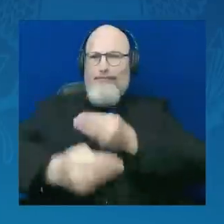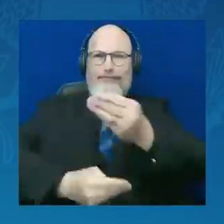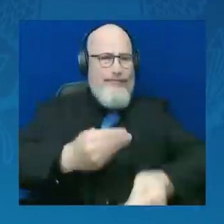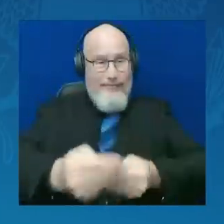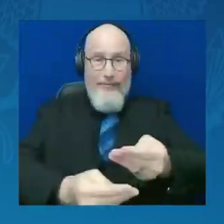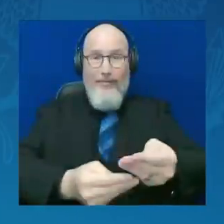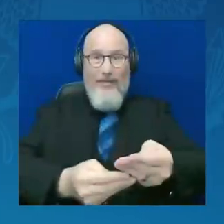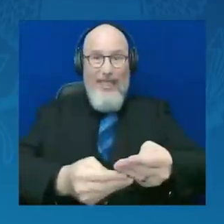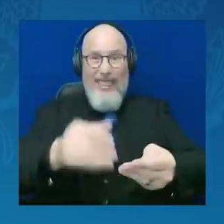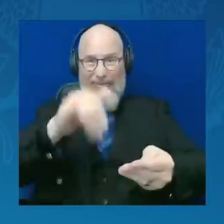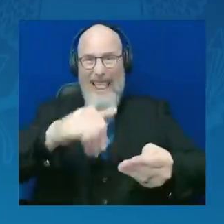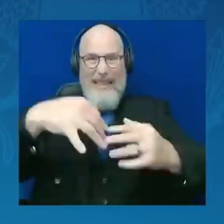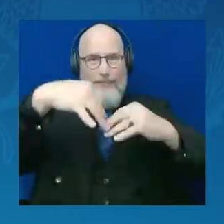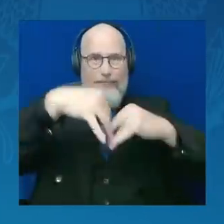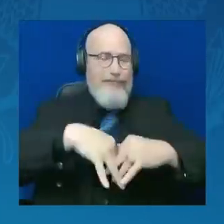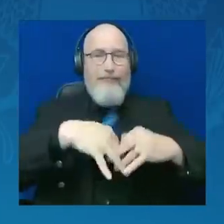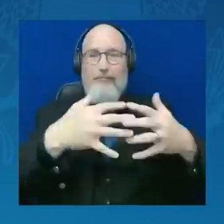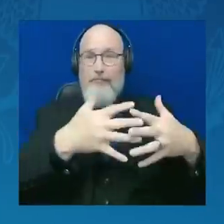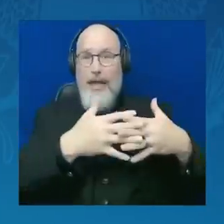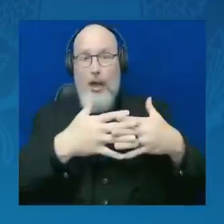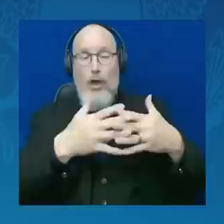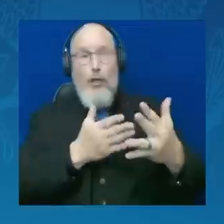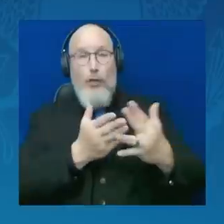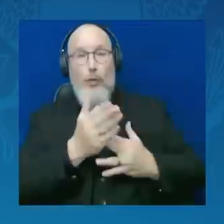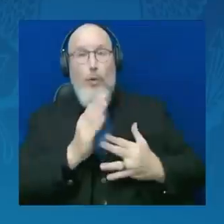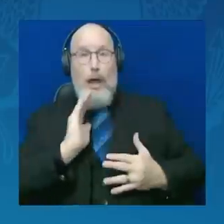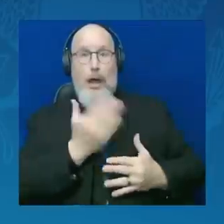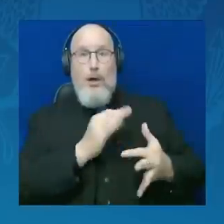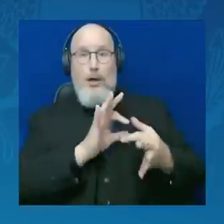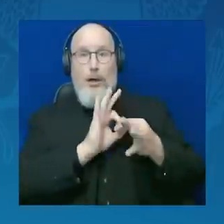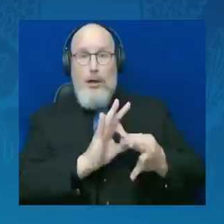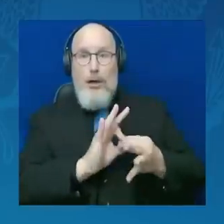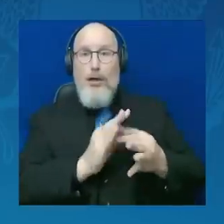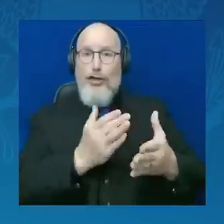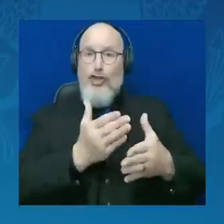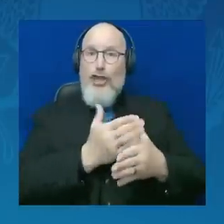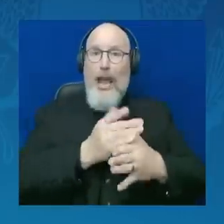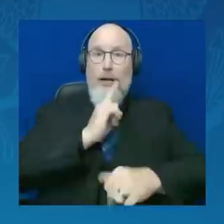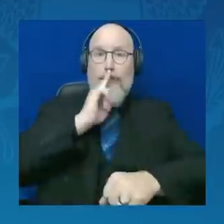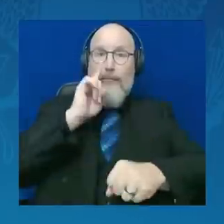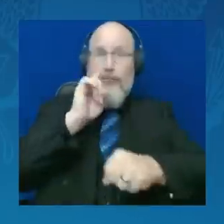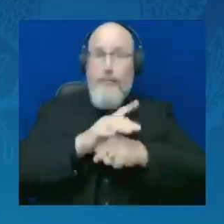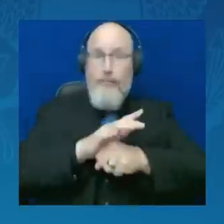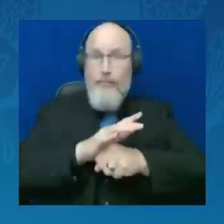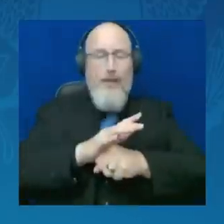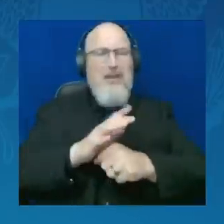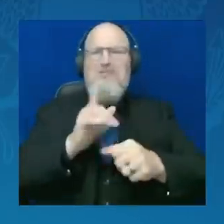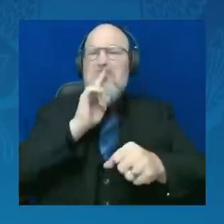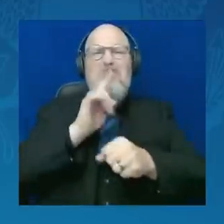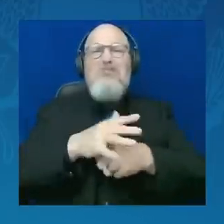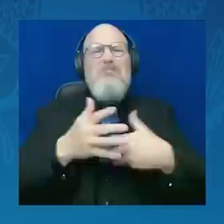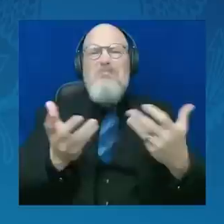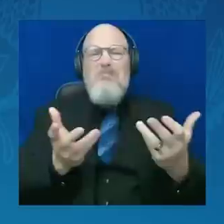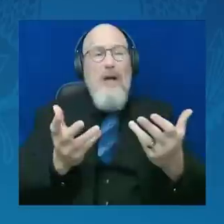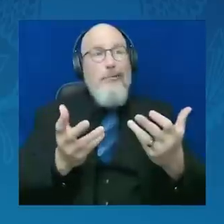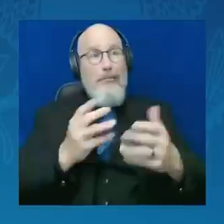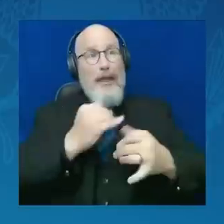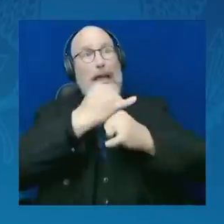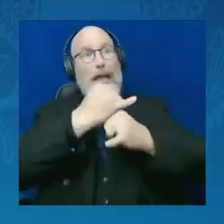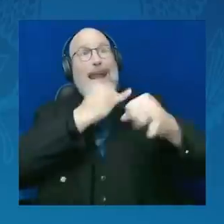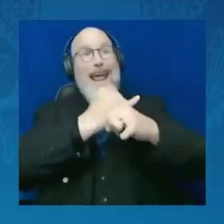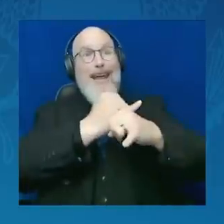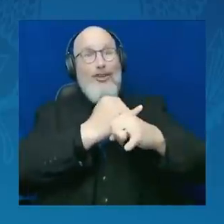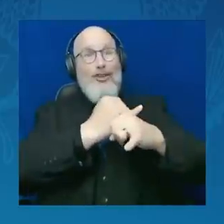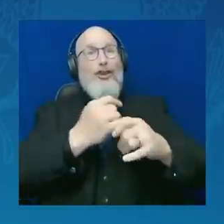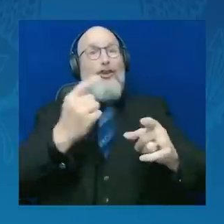shared commitments, our shared commitment to the importance of international norms and rules, you and I discussed today many